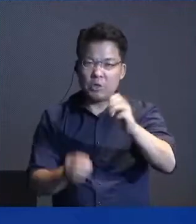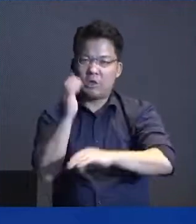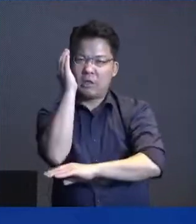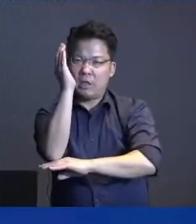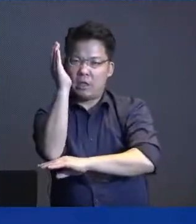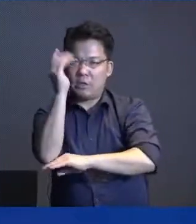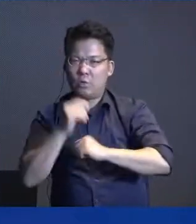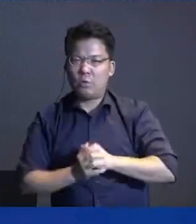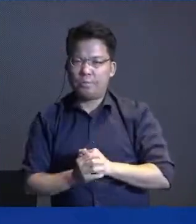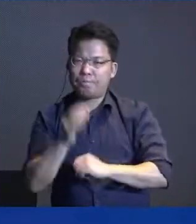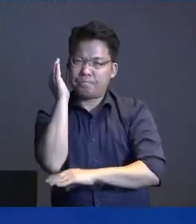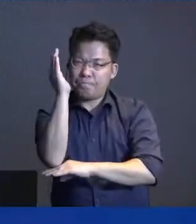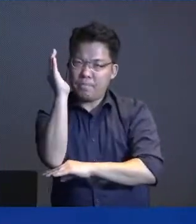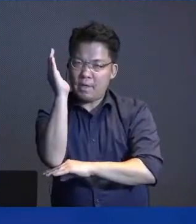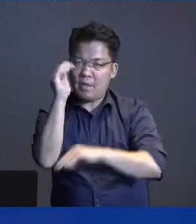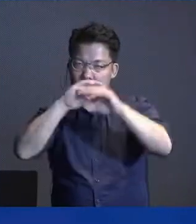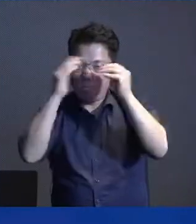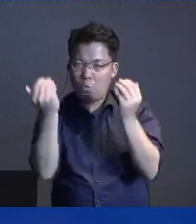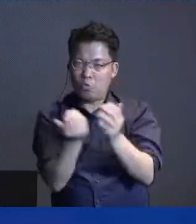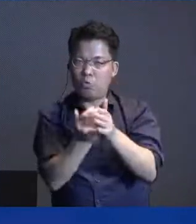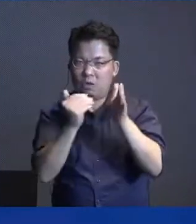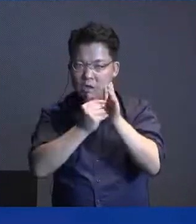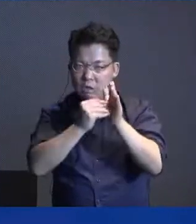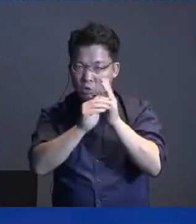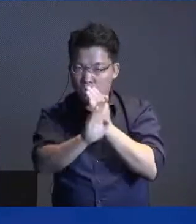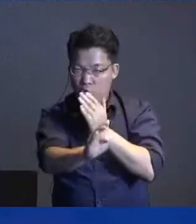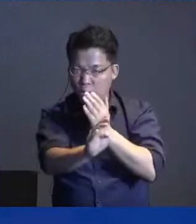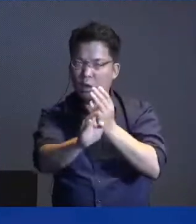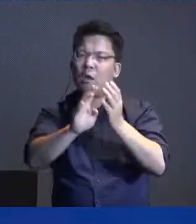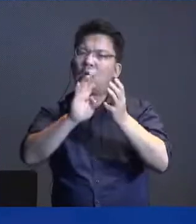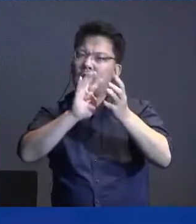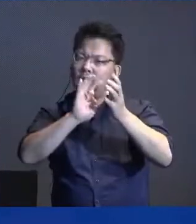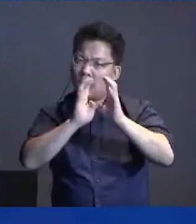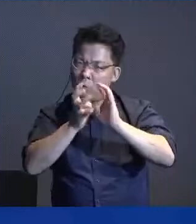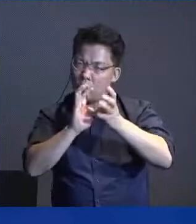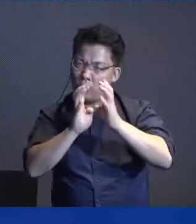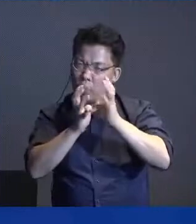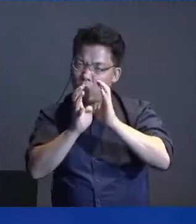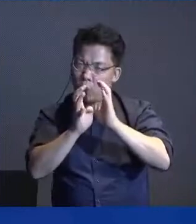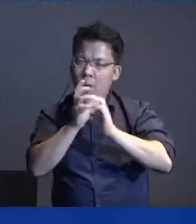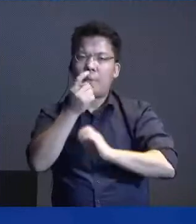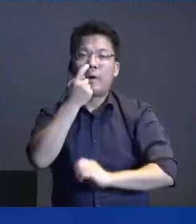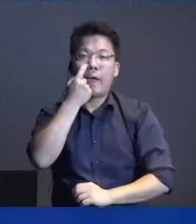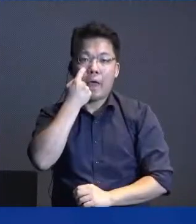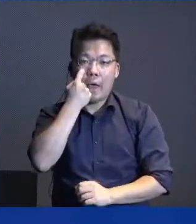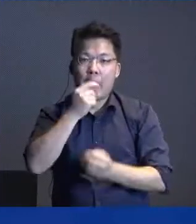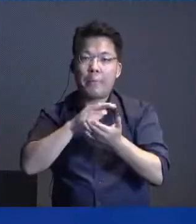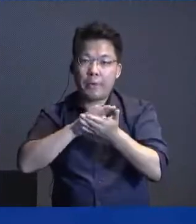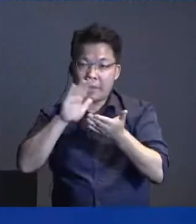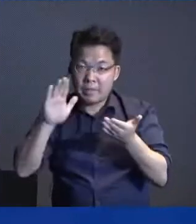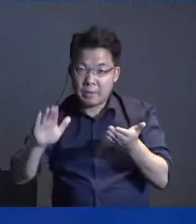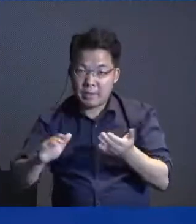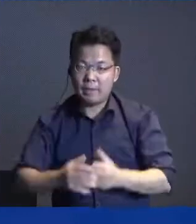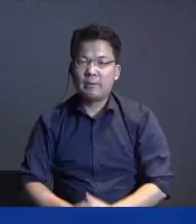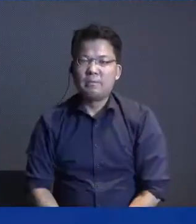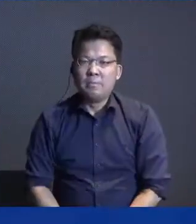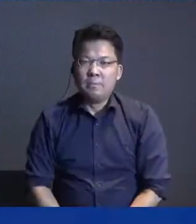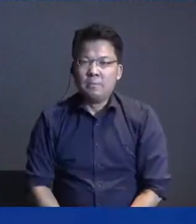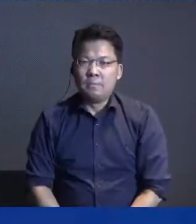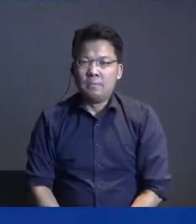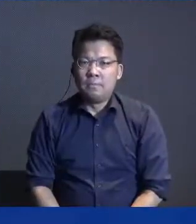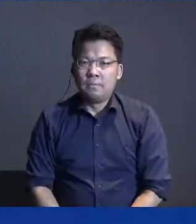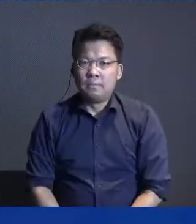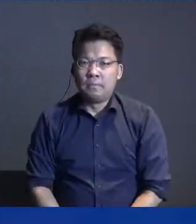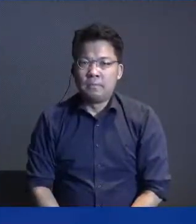can have some discussions, and also we can take questions and all that. So that's how we will